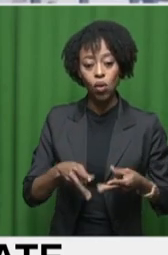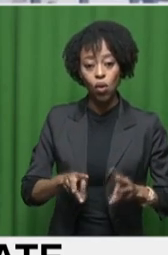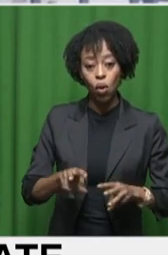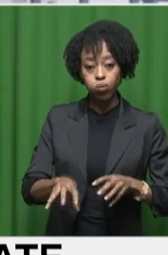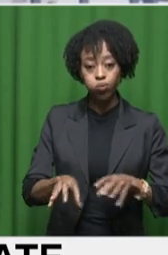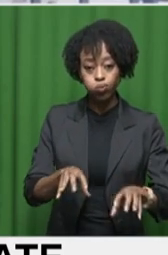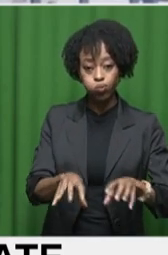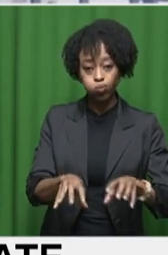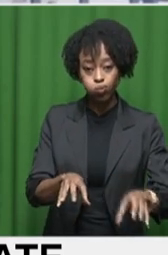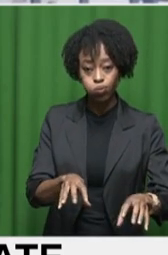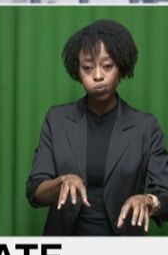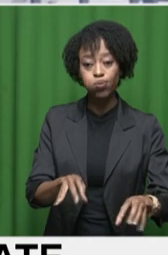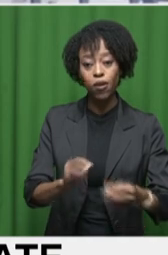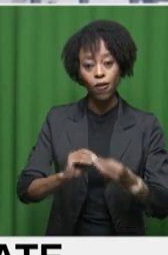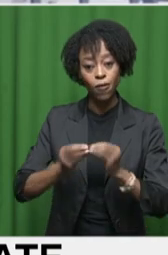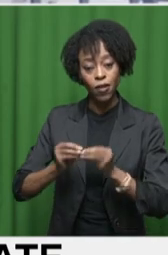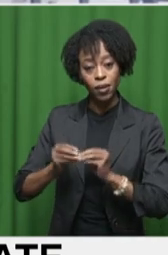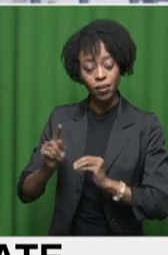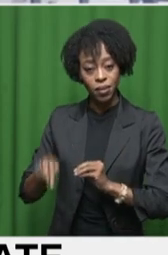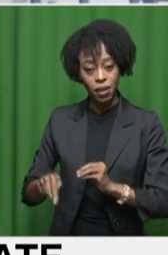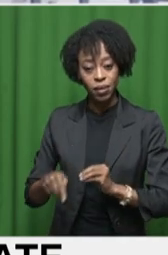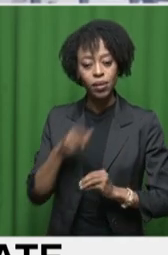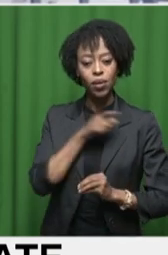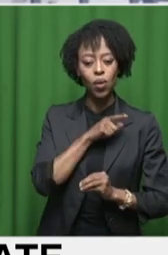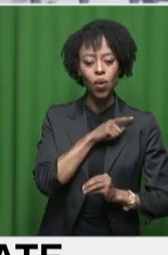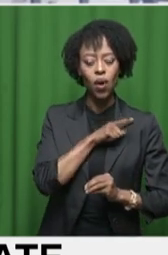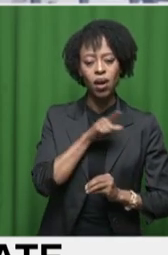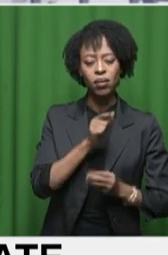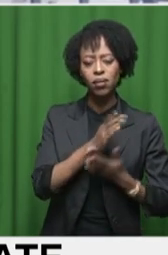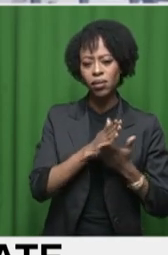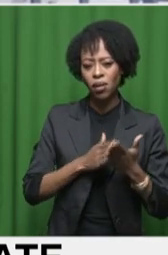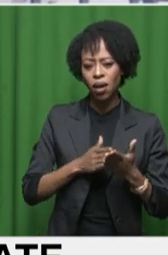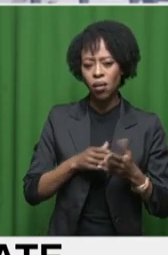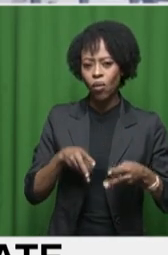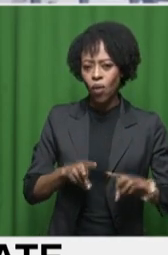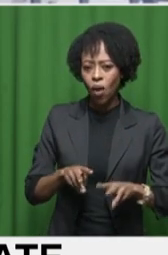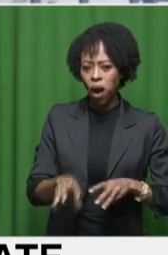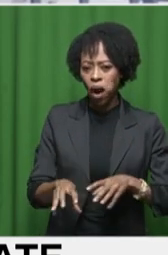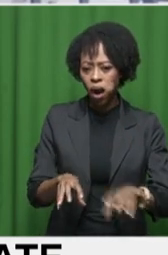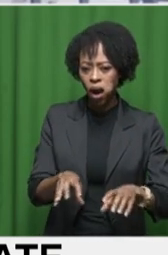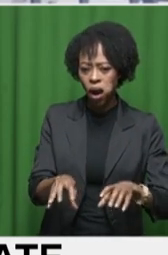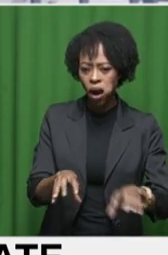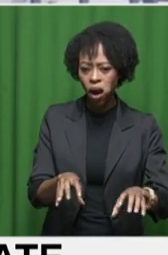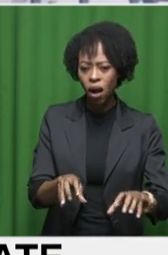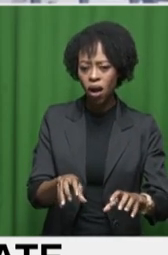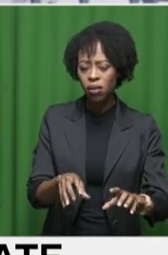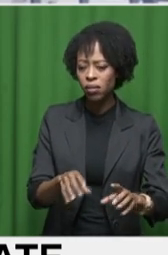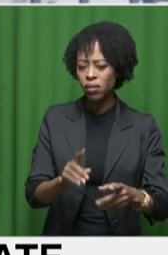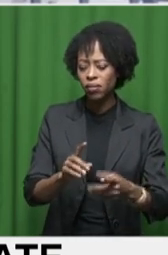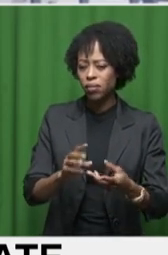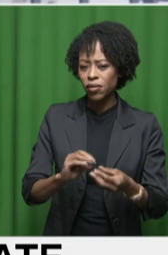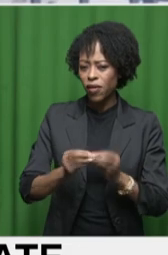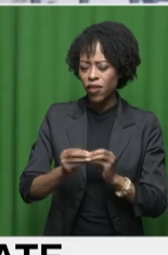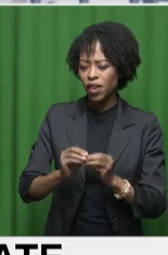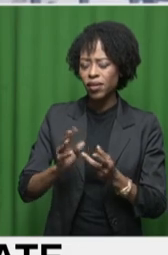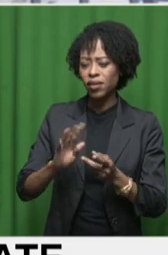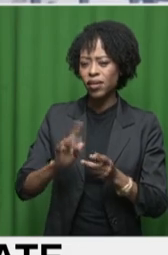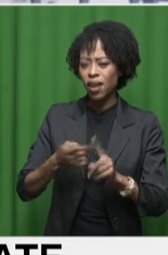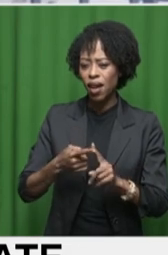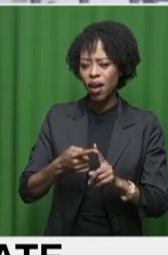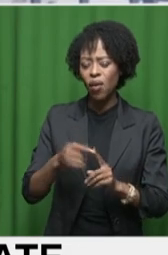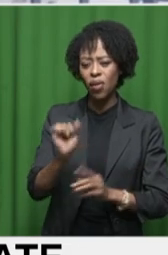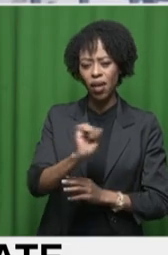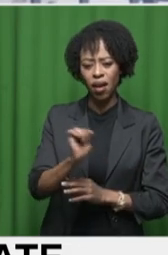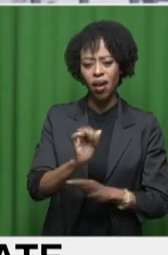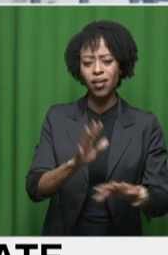be fixed, because of there are some potholes that have in the cars. The load shedding should stop,